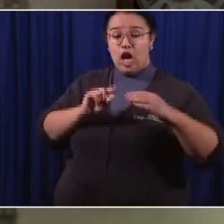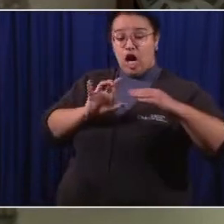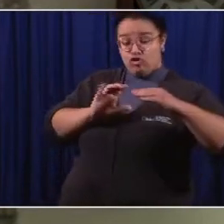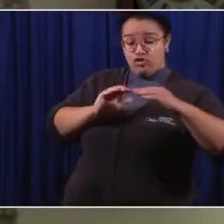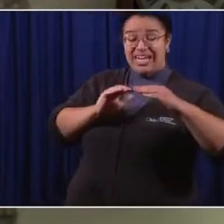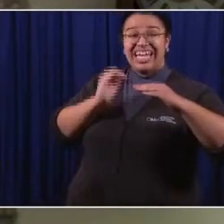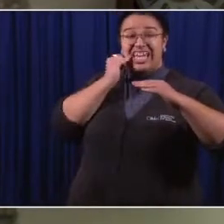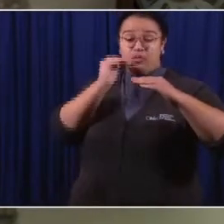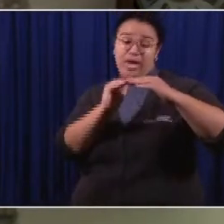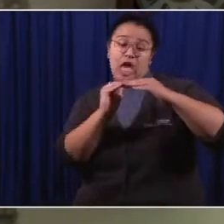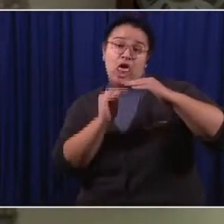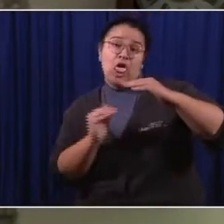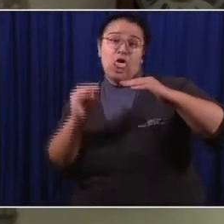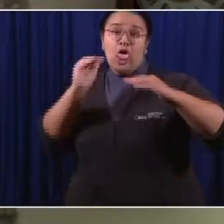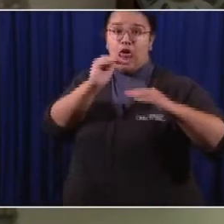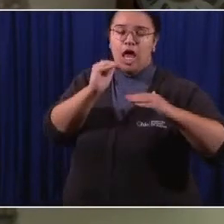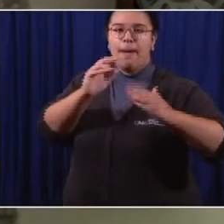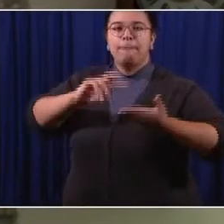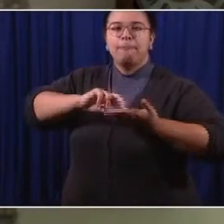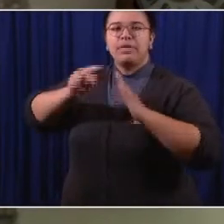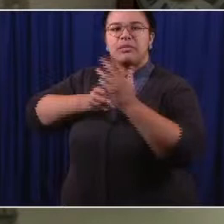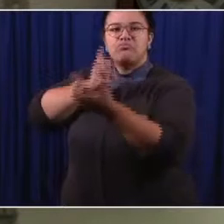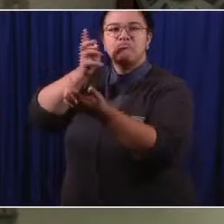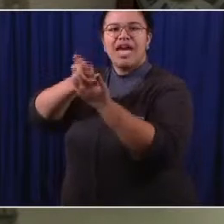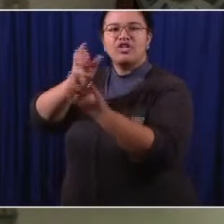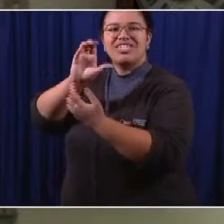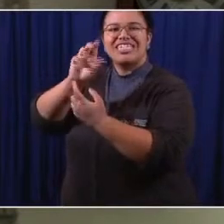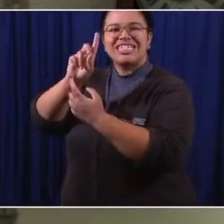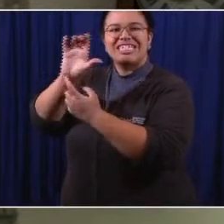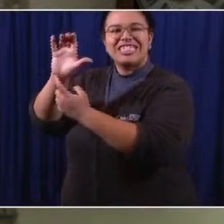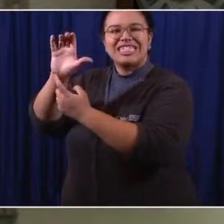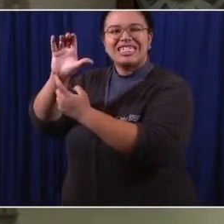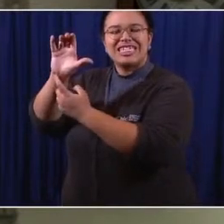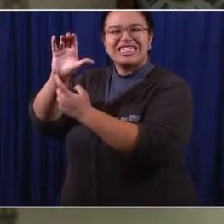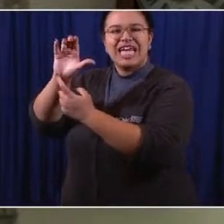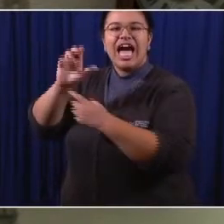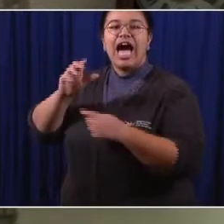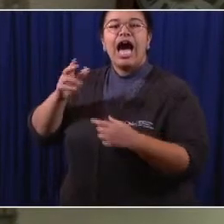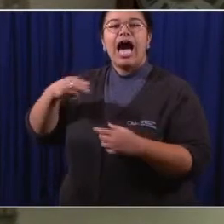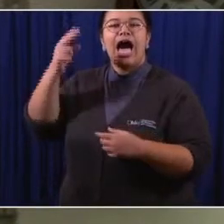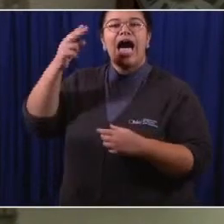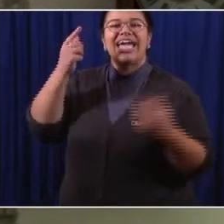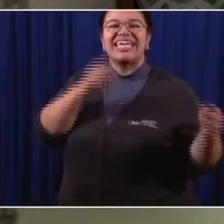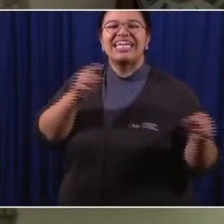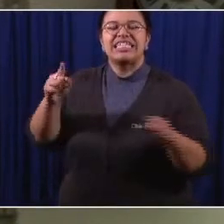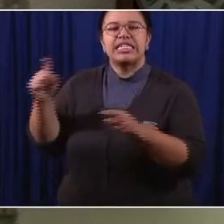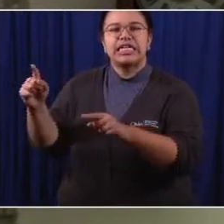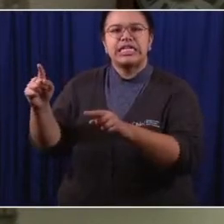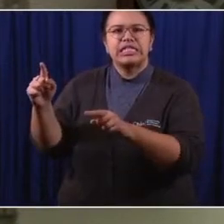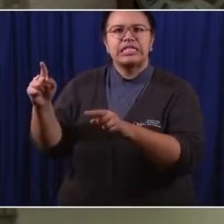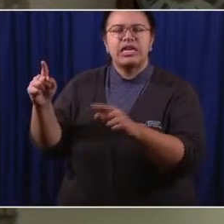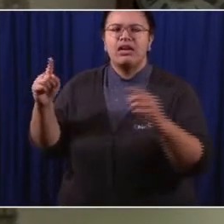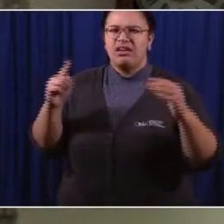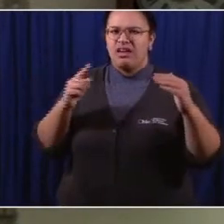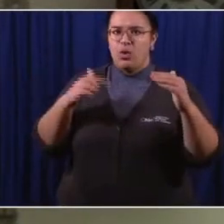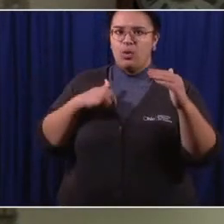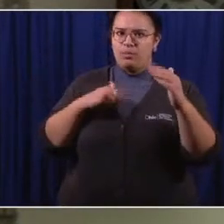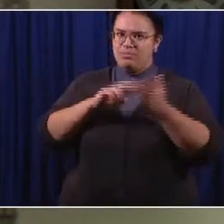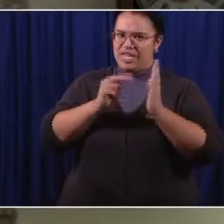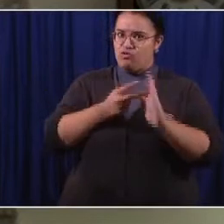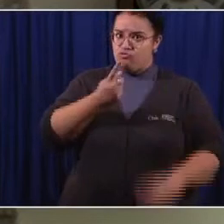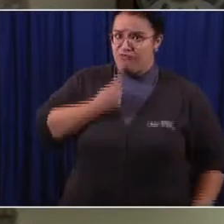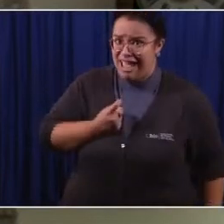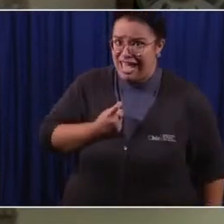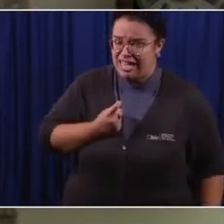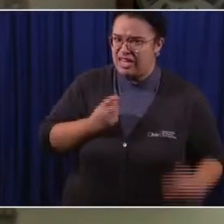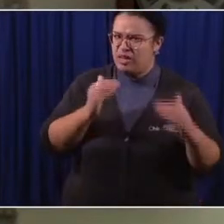on the CDC level, and that flagged us automatically to red. Is that no longer the case? Has the MAPS guideline changed? Jeff,